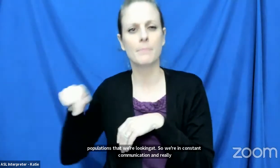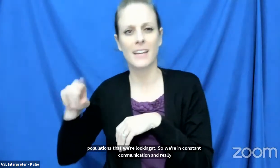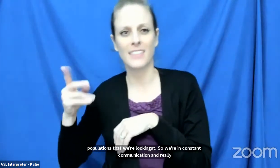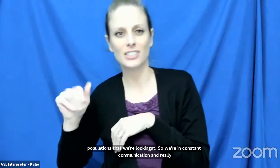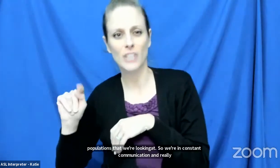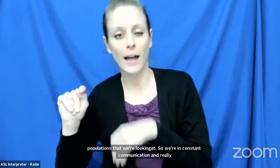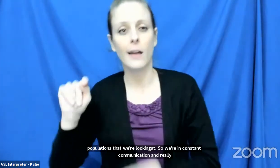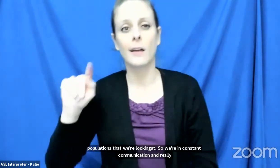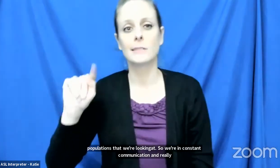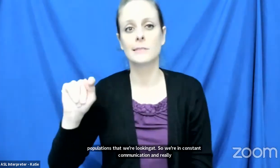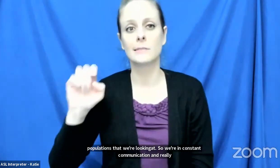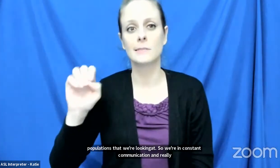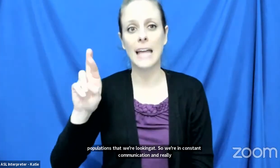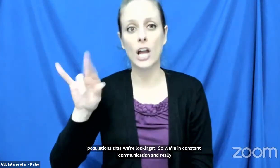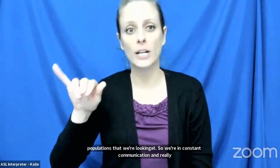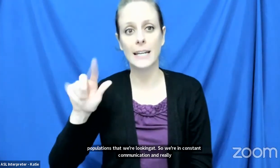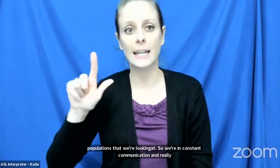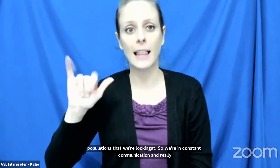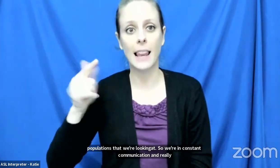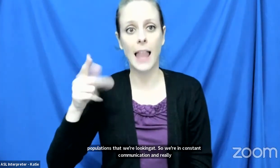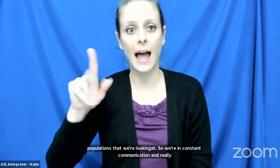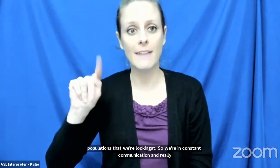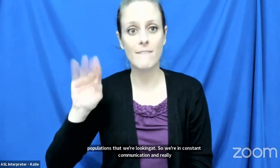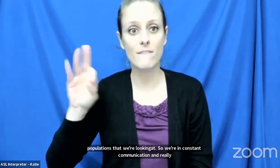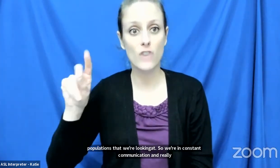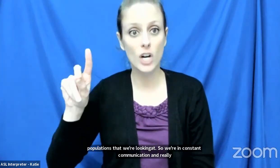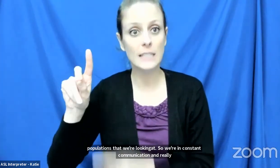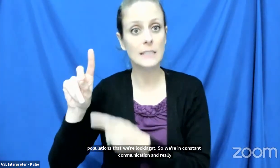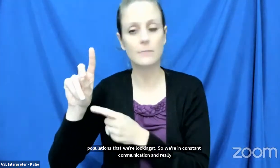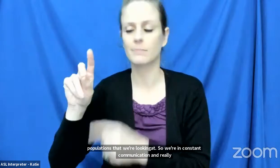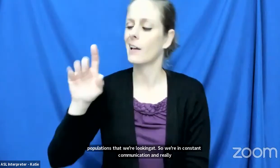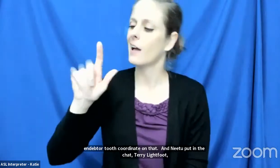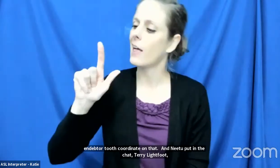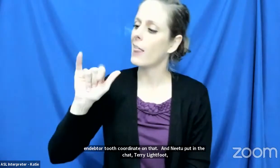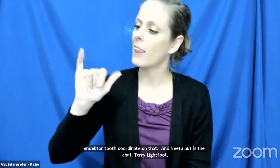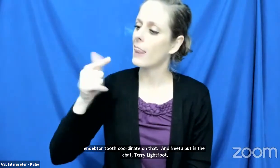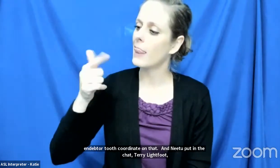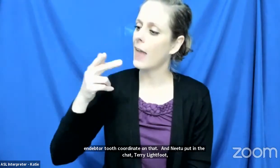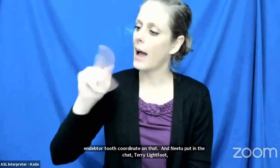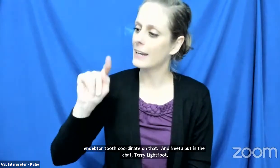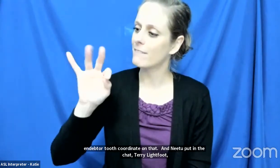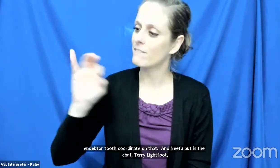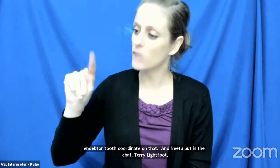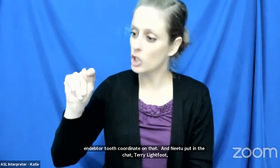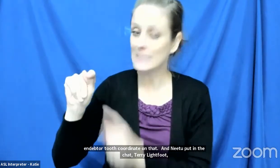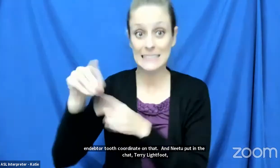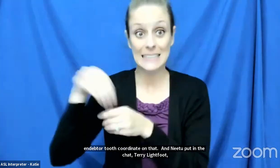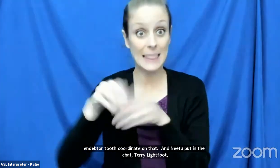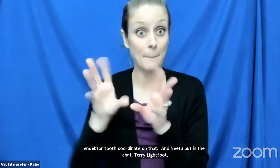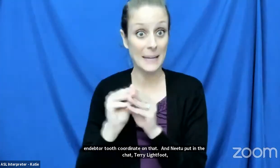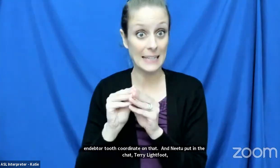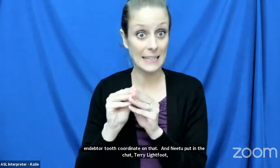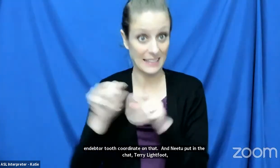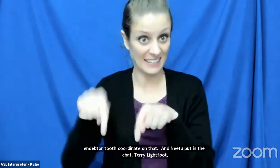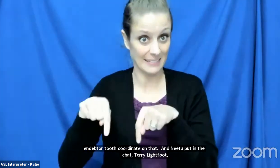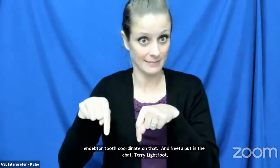Lightfoot, who's supporting the effort for the Alliance, he's in this meeting actually. So Terry and I have been in communication.